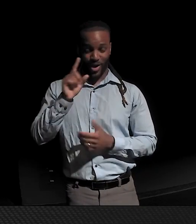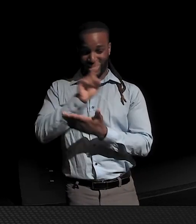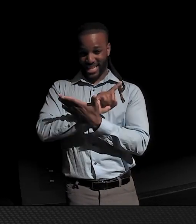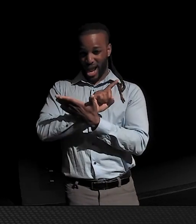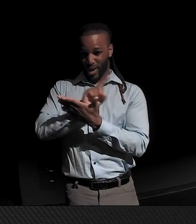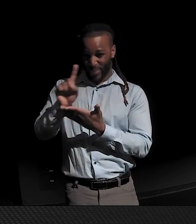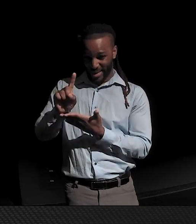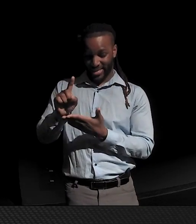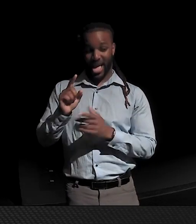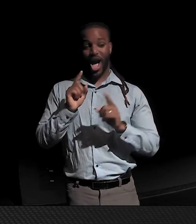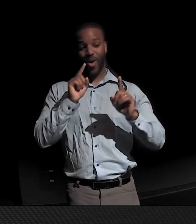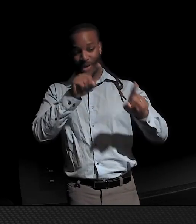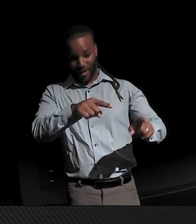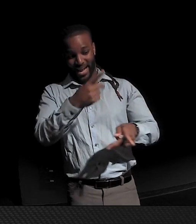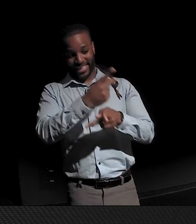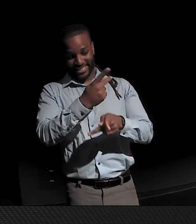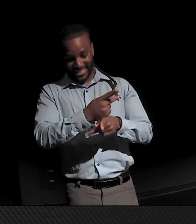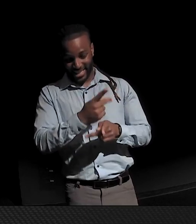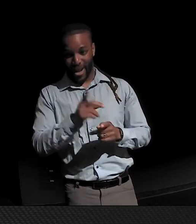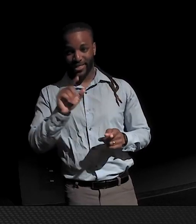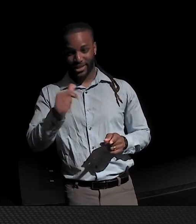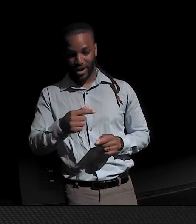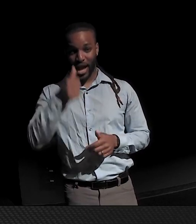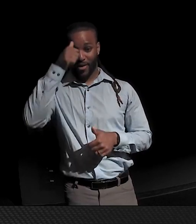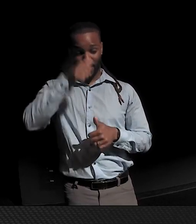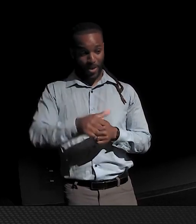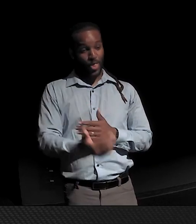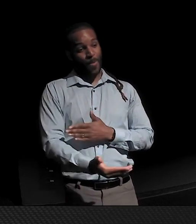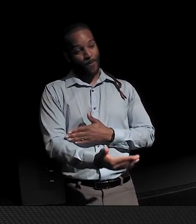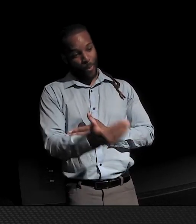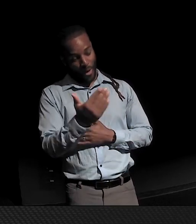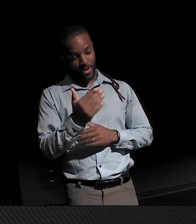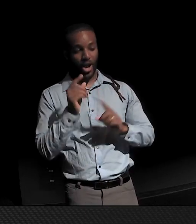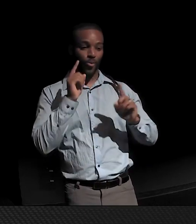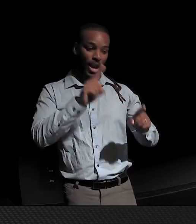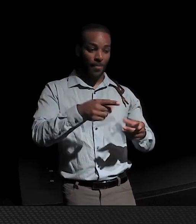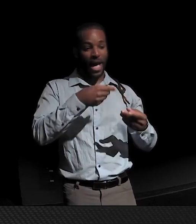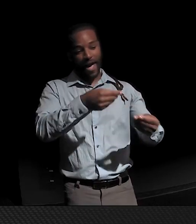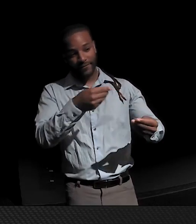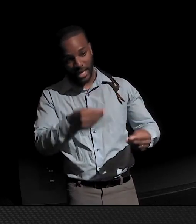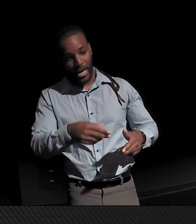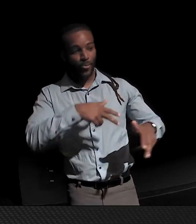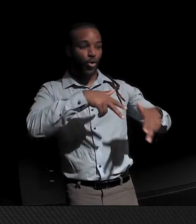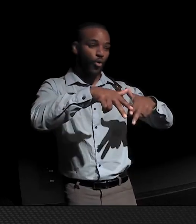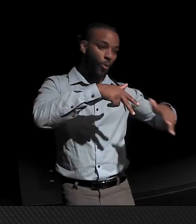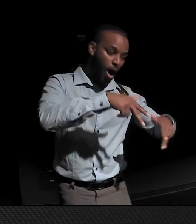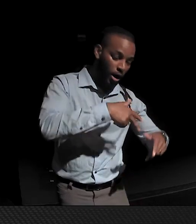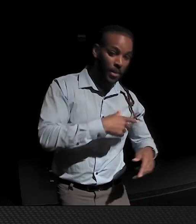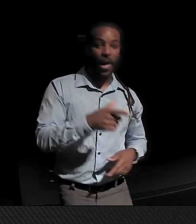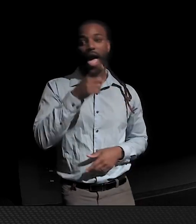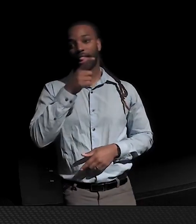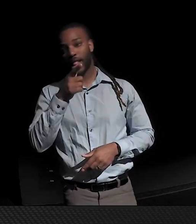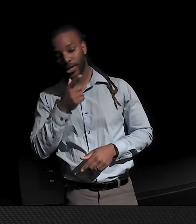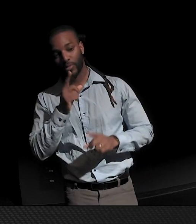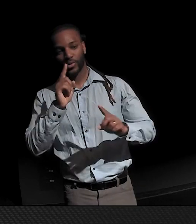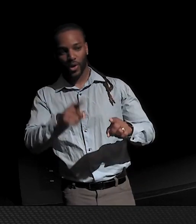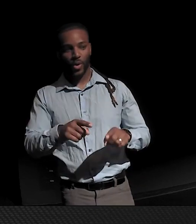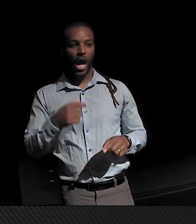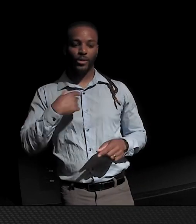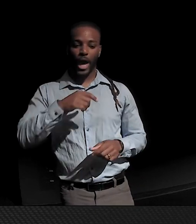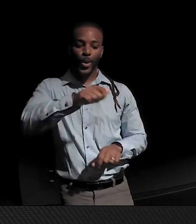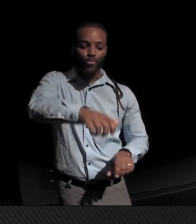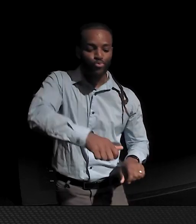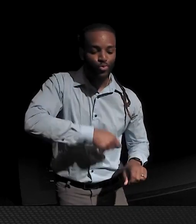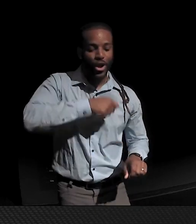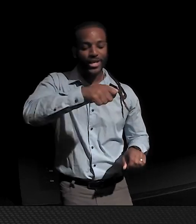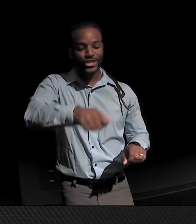week, I went over and took care of this dog. I mean, I went over in the morning. I fed him, let him out. I went over at lunch. I mean, I was like even like brushing